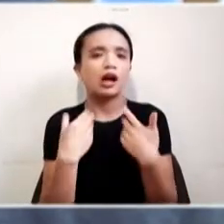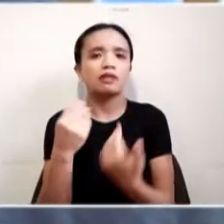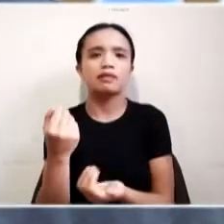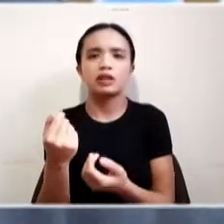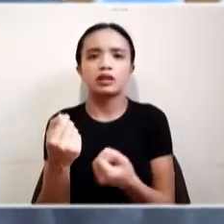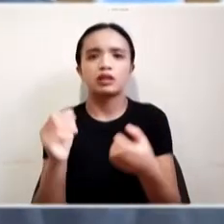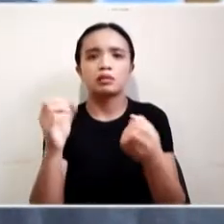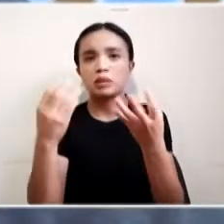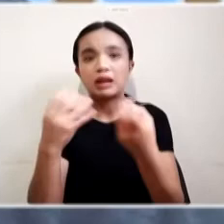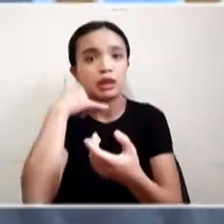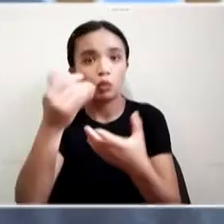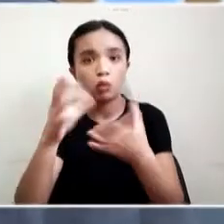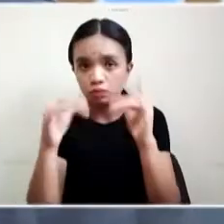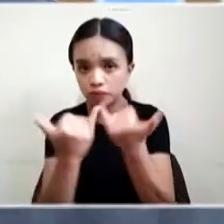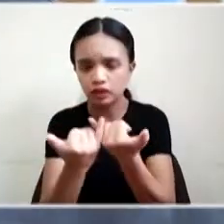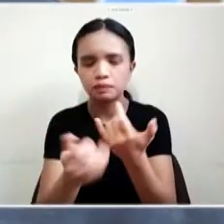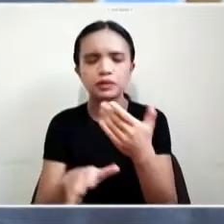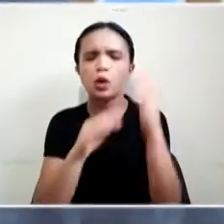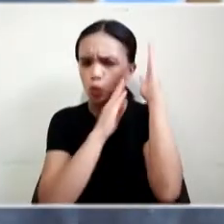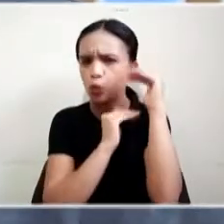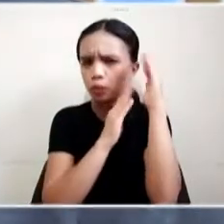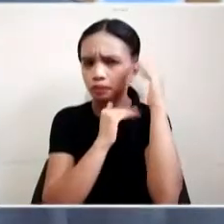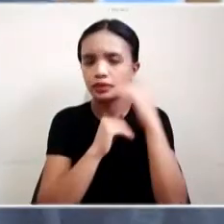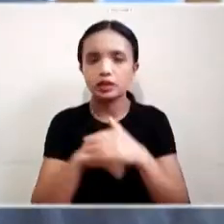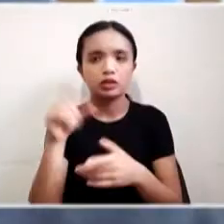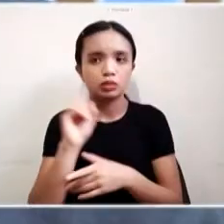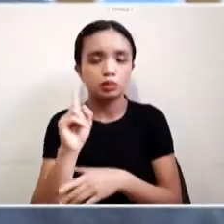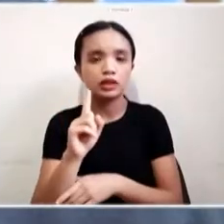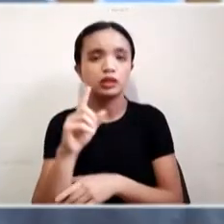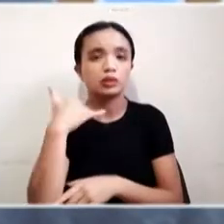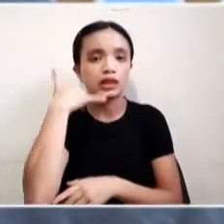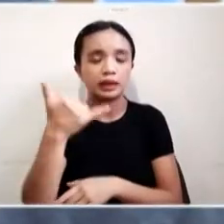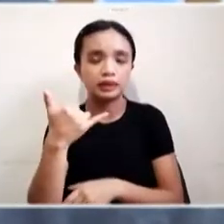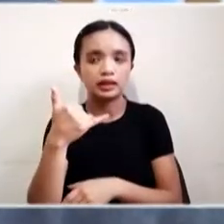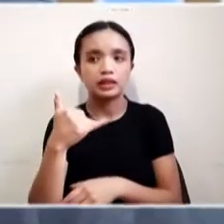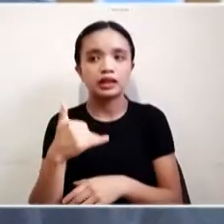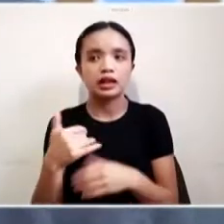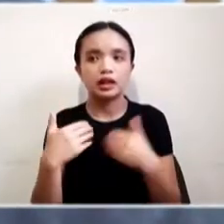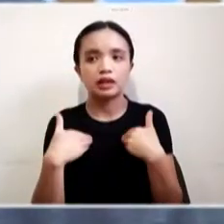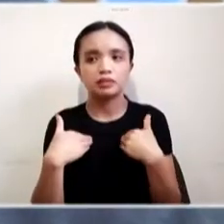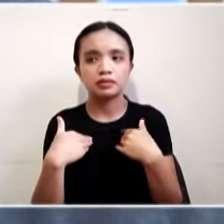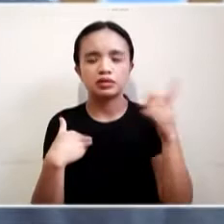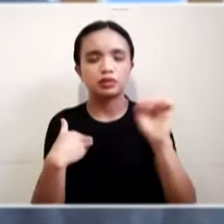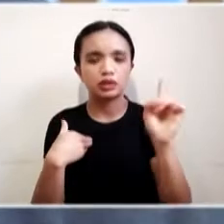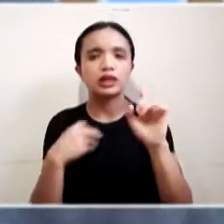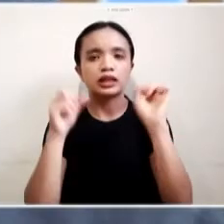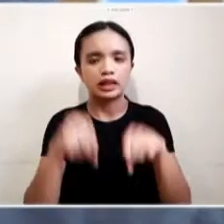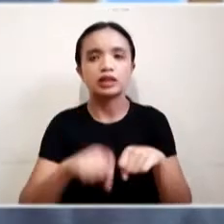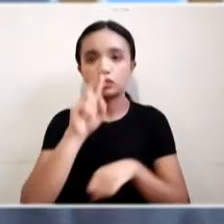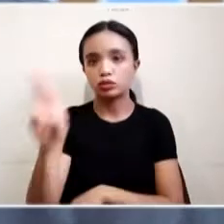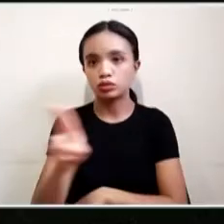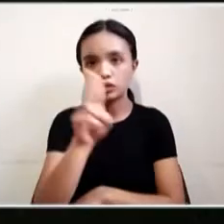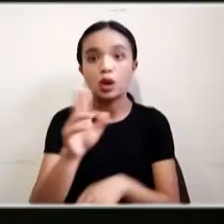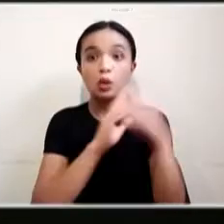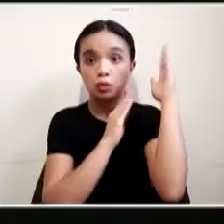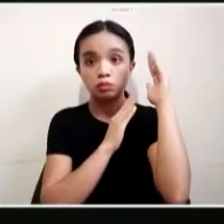plus hopefully yung third telco will be operationalized by hopefully